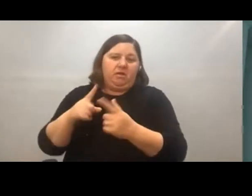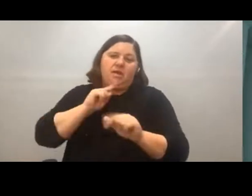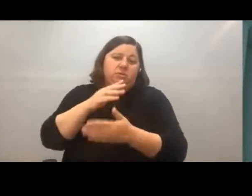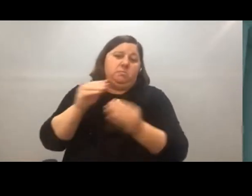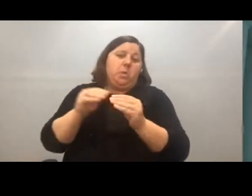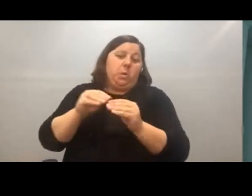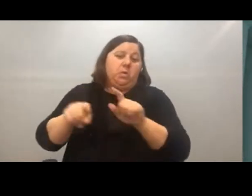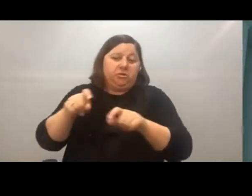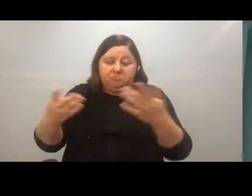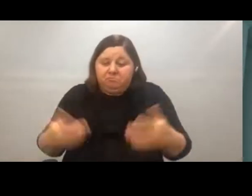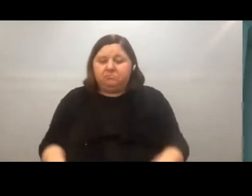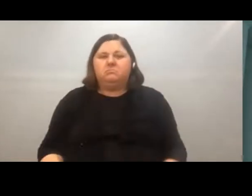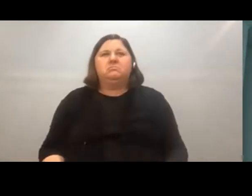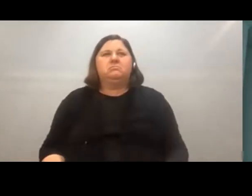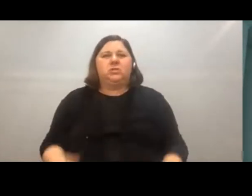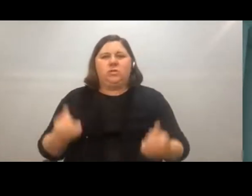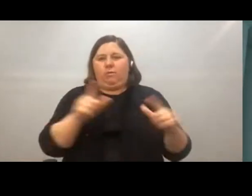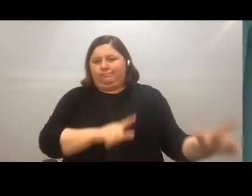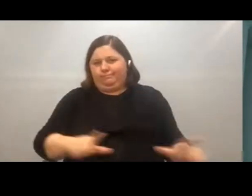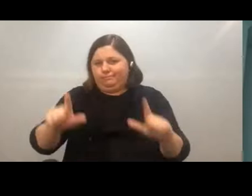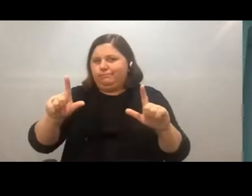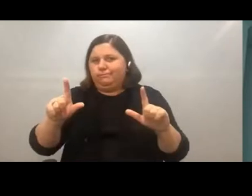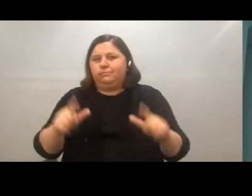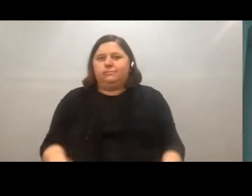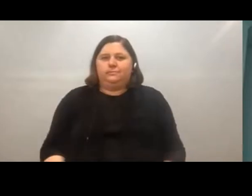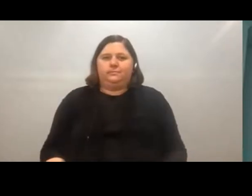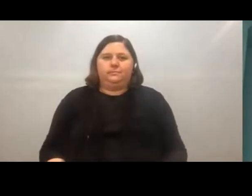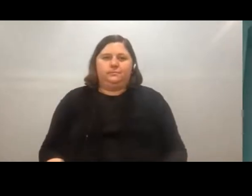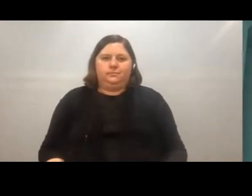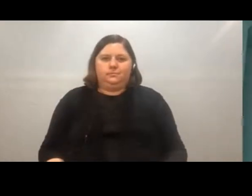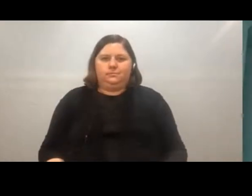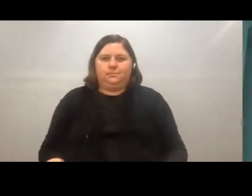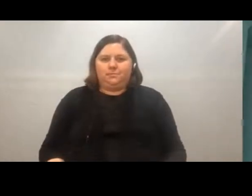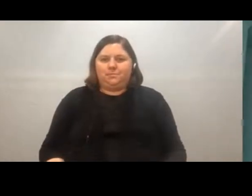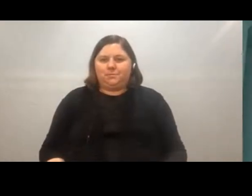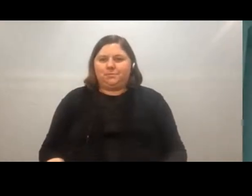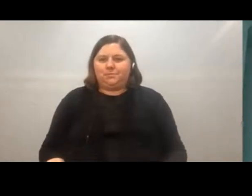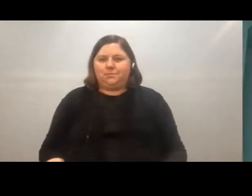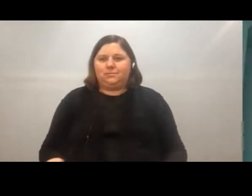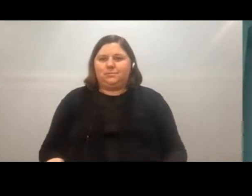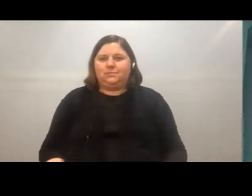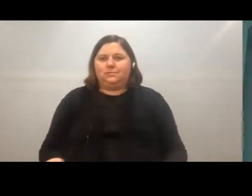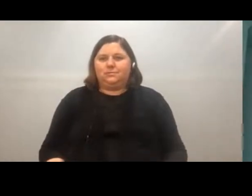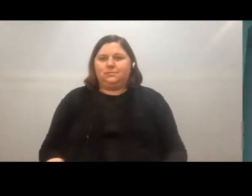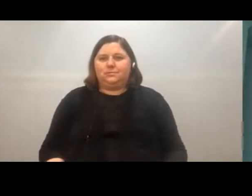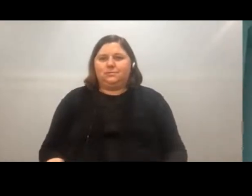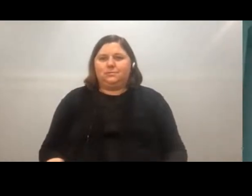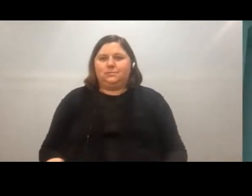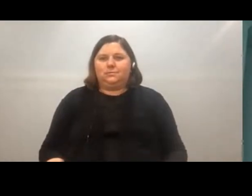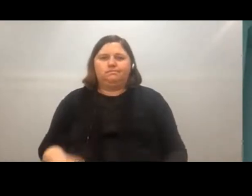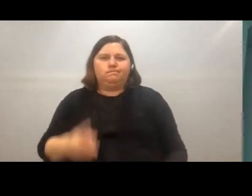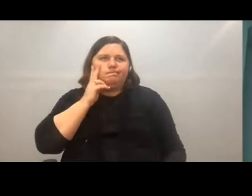said let me share my screen here um let's see